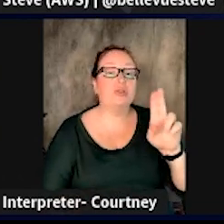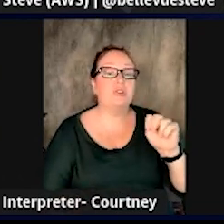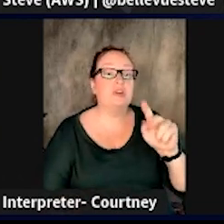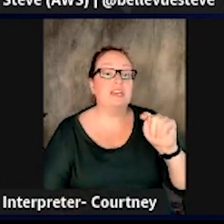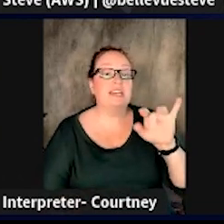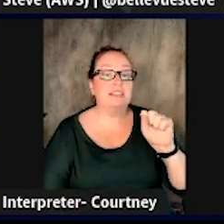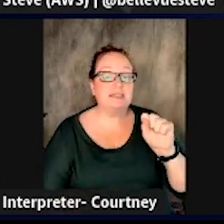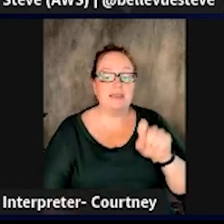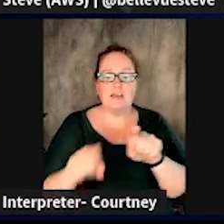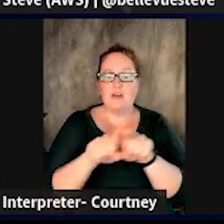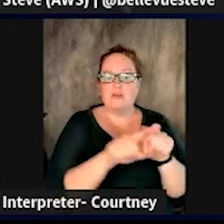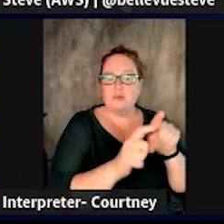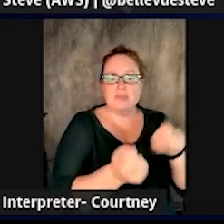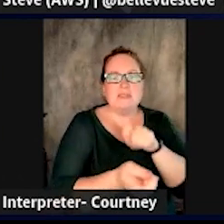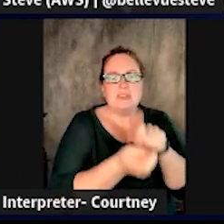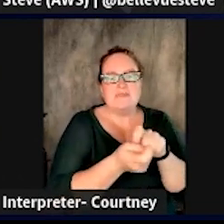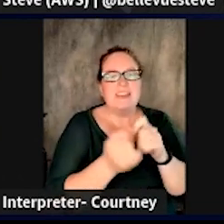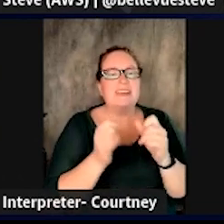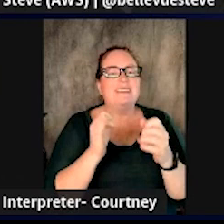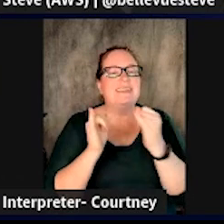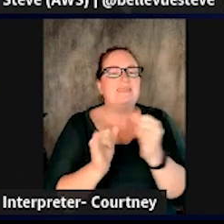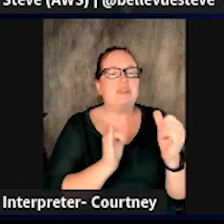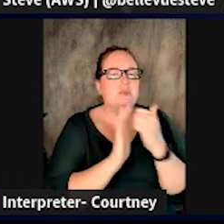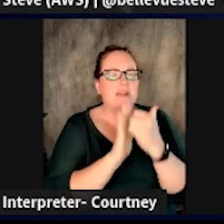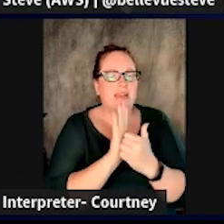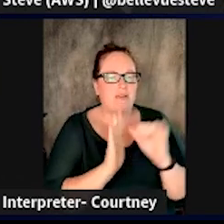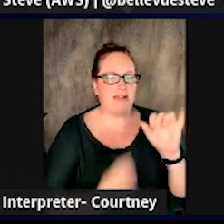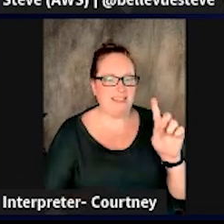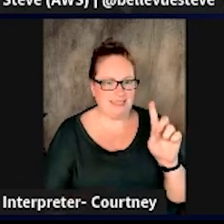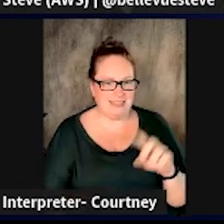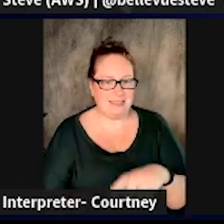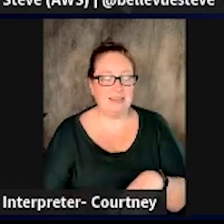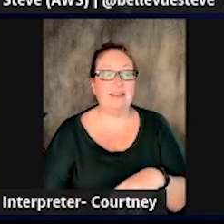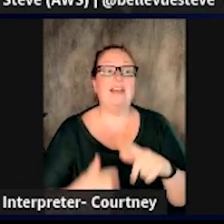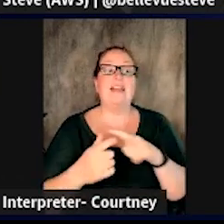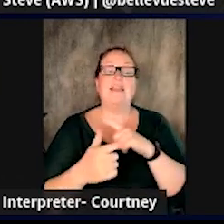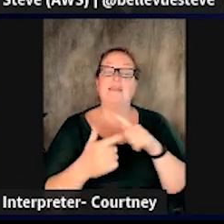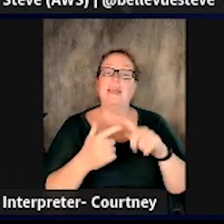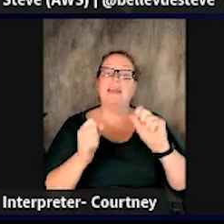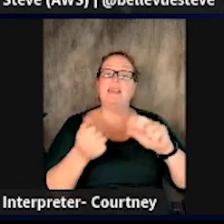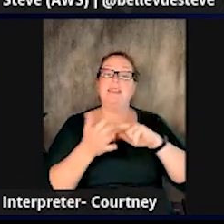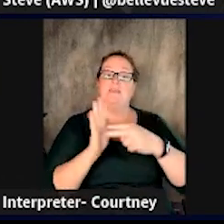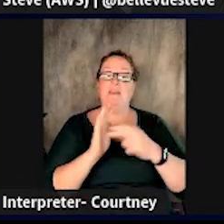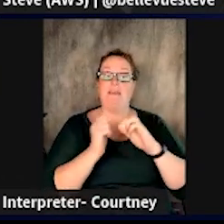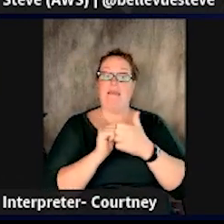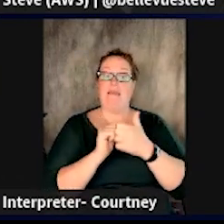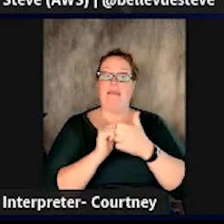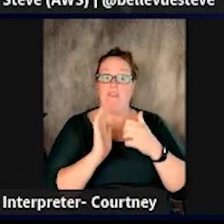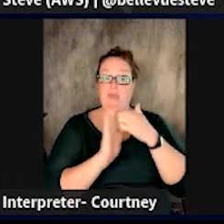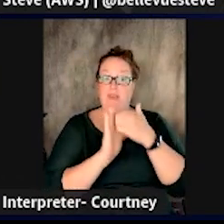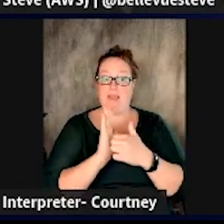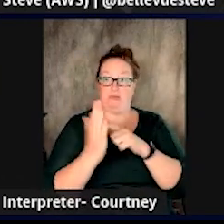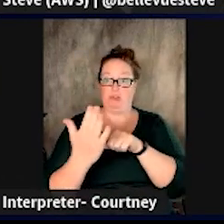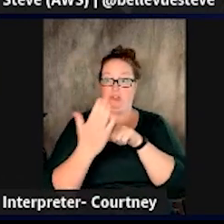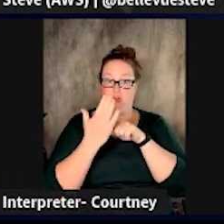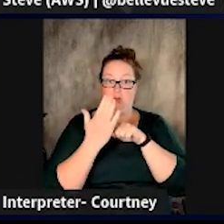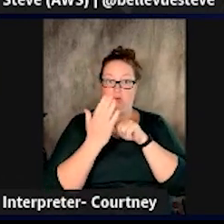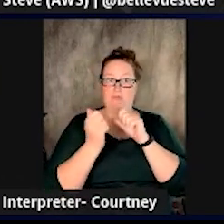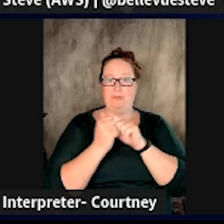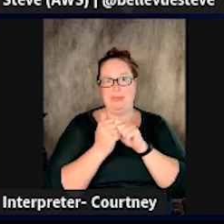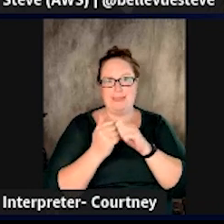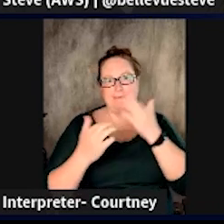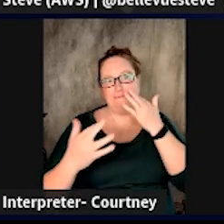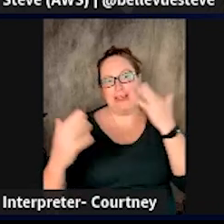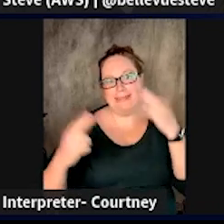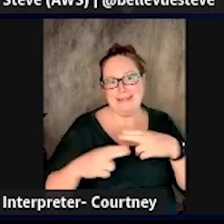individual account IDs. I can then define how those accounts are displayed to me through a friendly name, whether it's the account